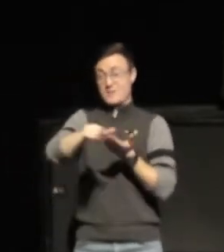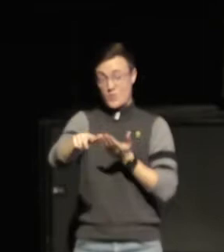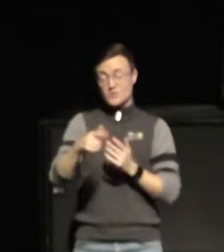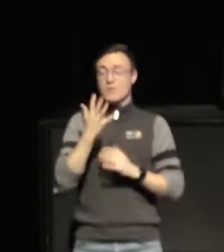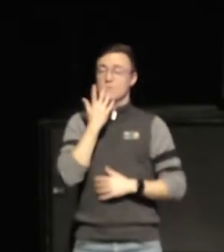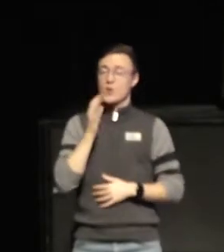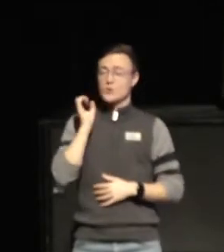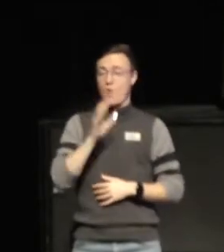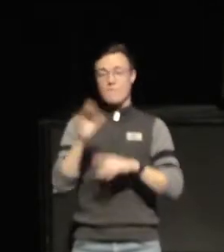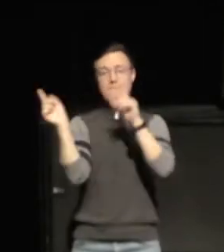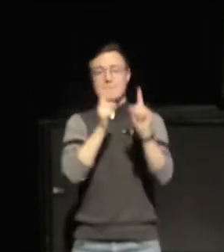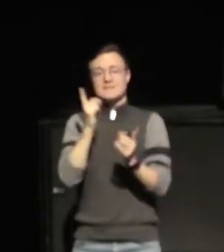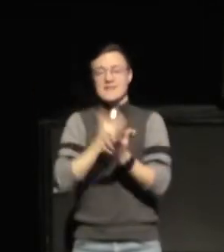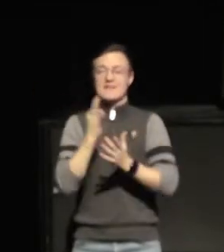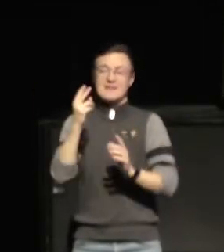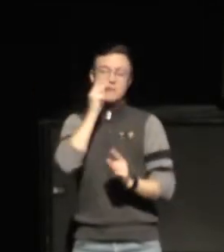And